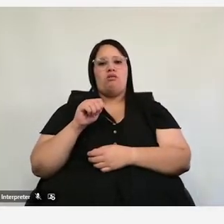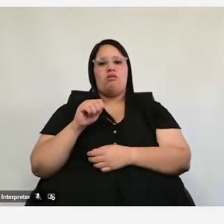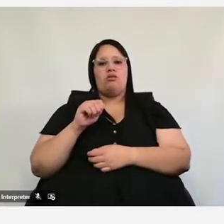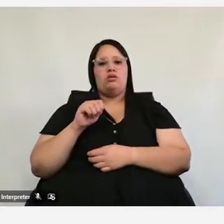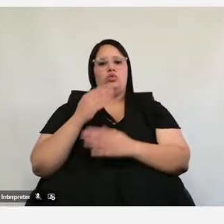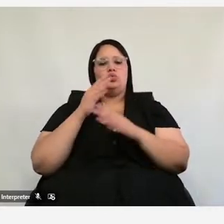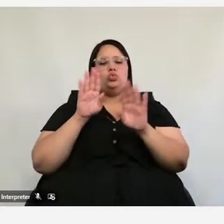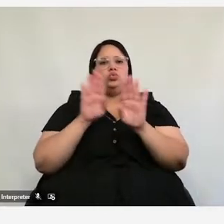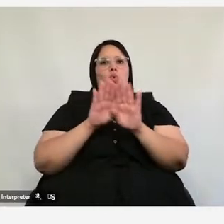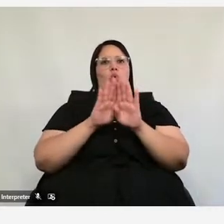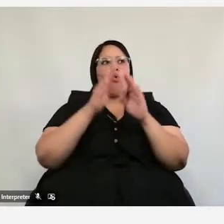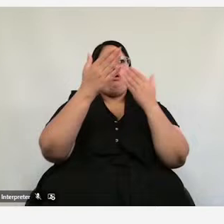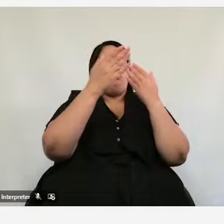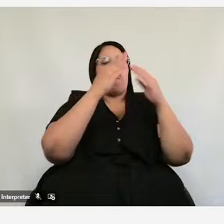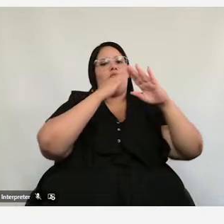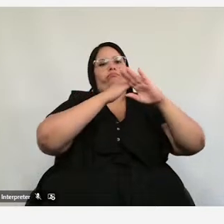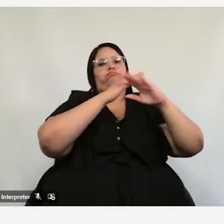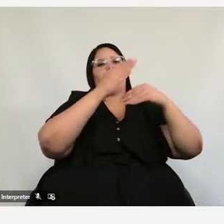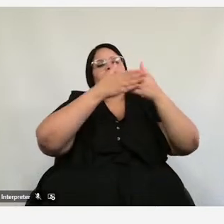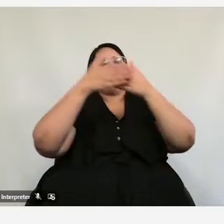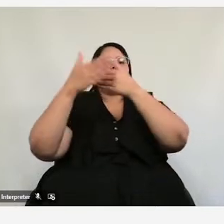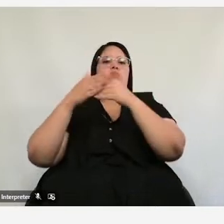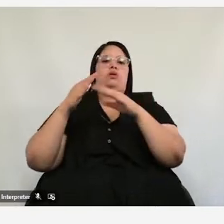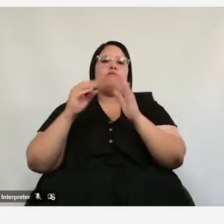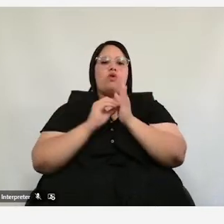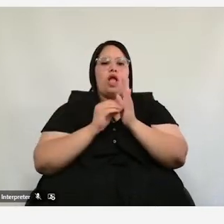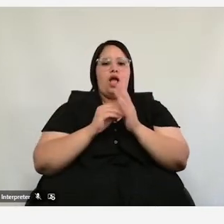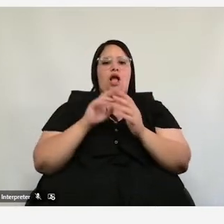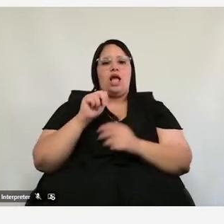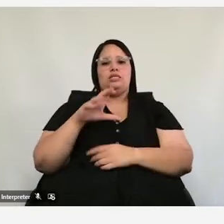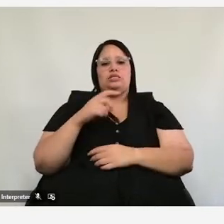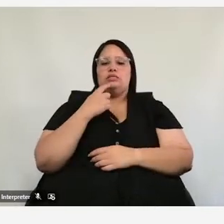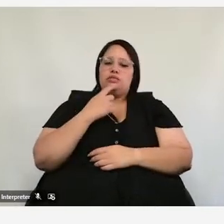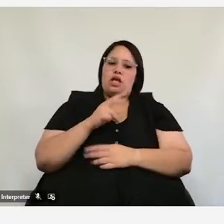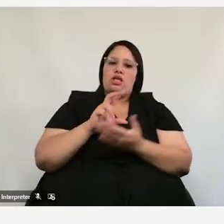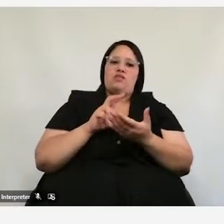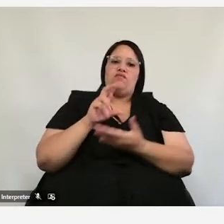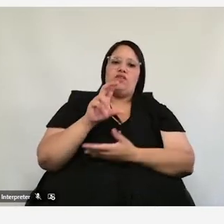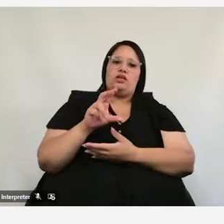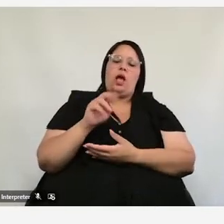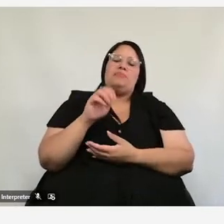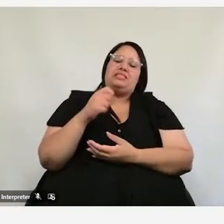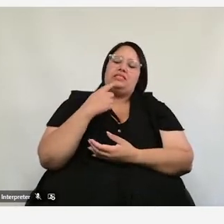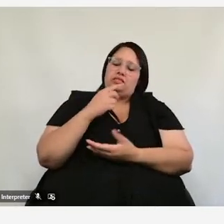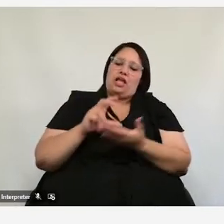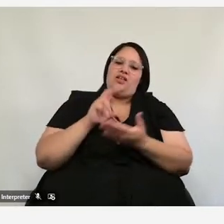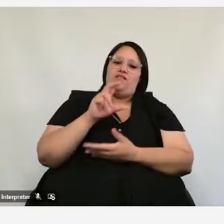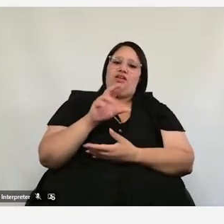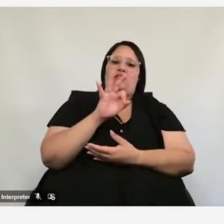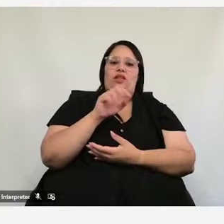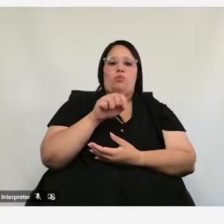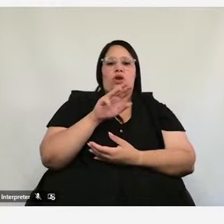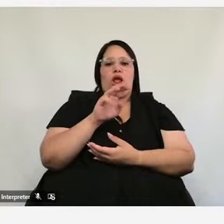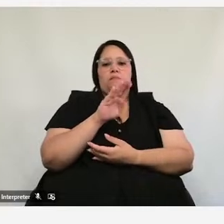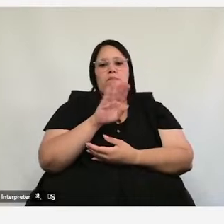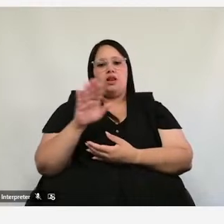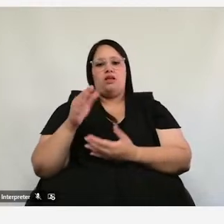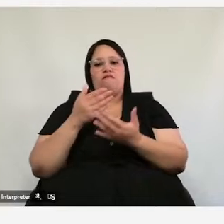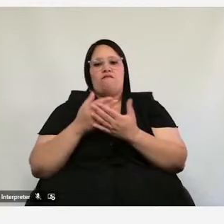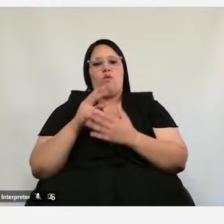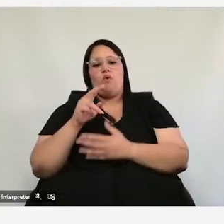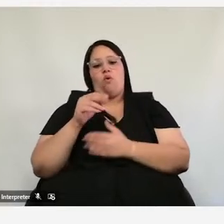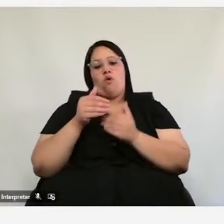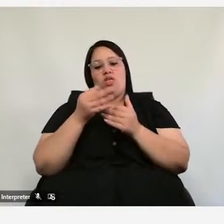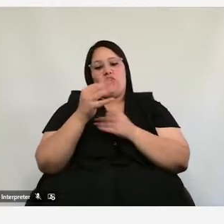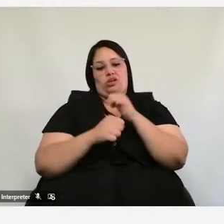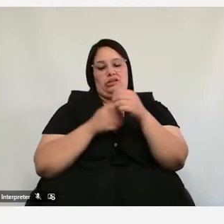doors against gangs. The MEC claims to be investing 3.9 billion for safety over the MTF, while